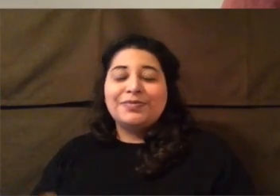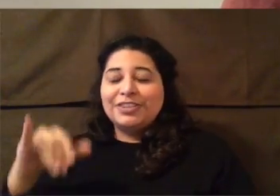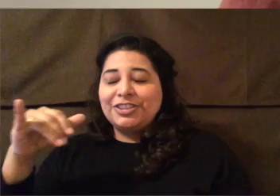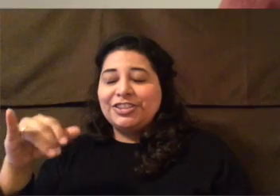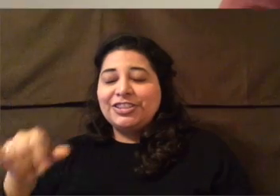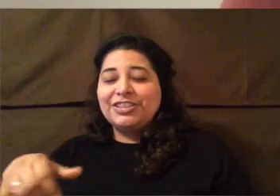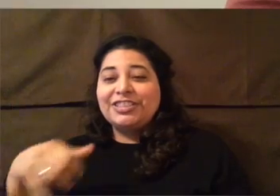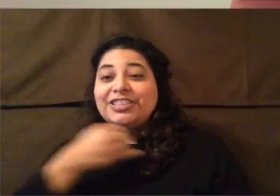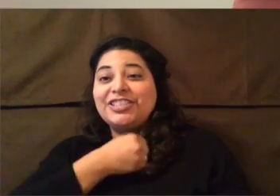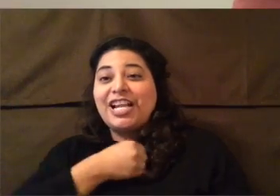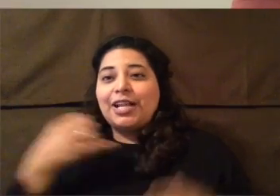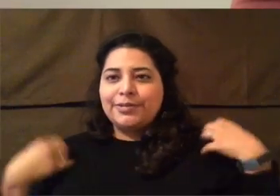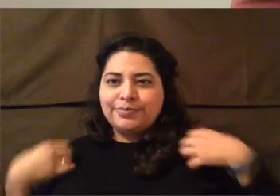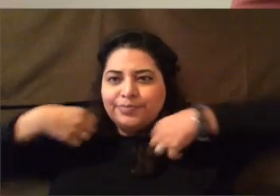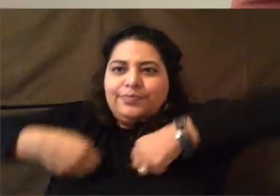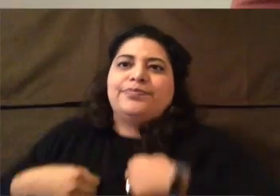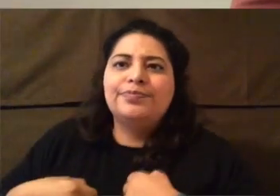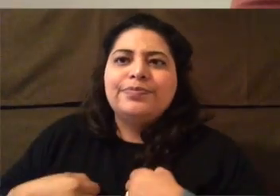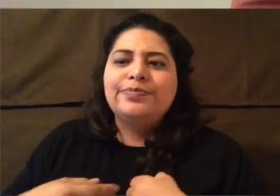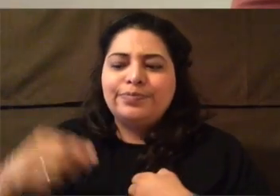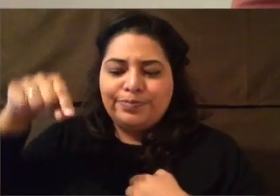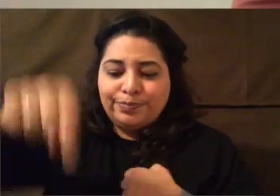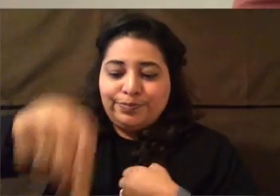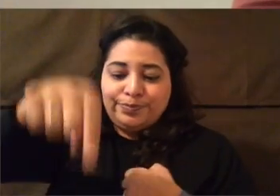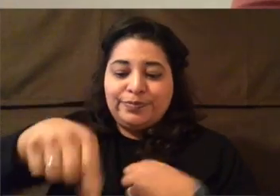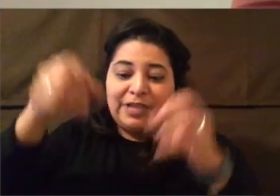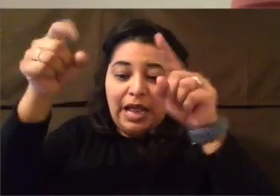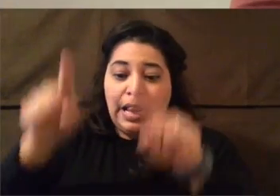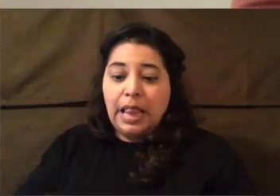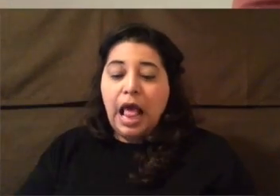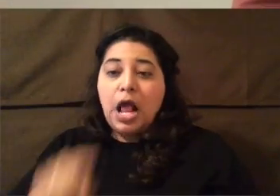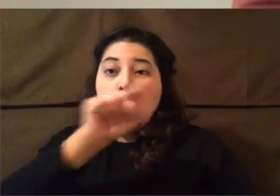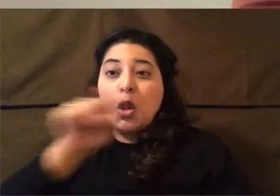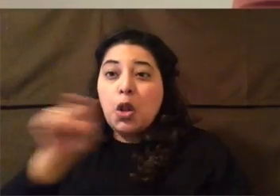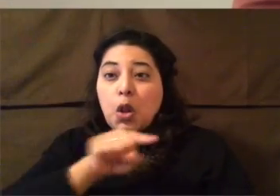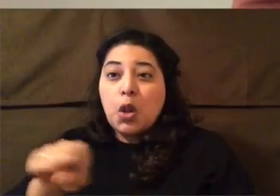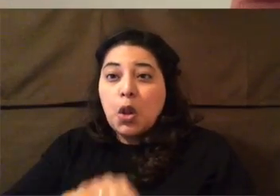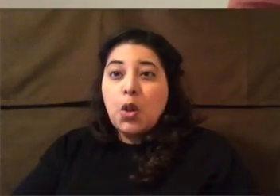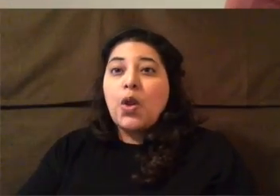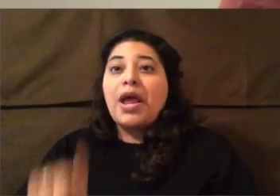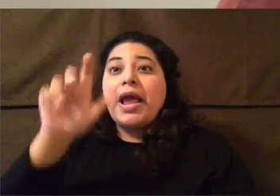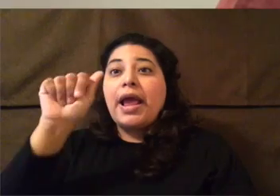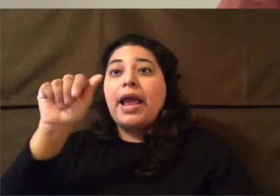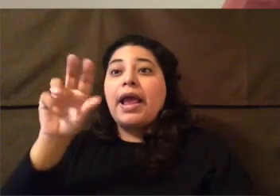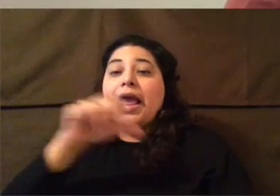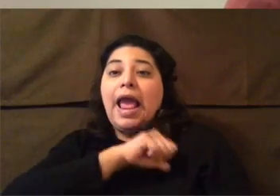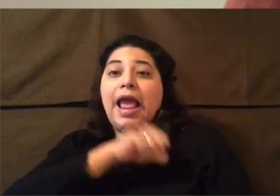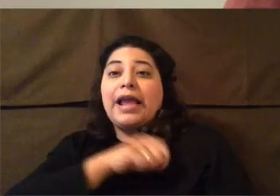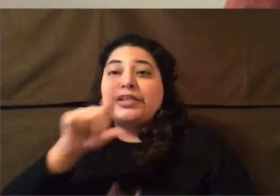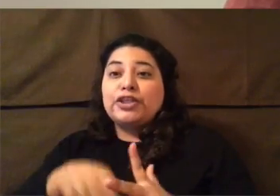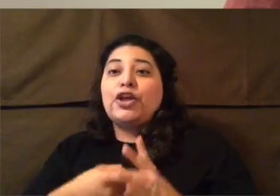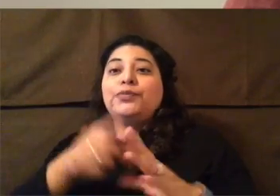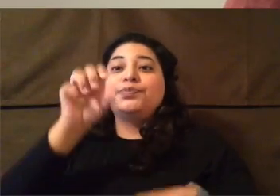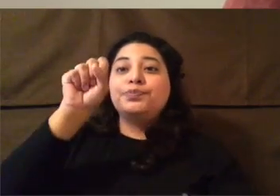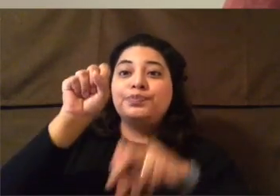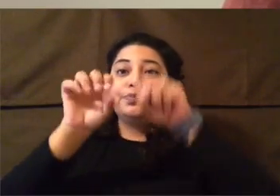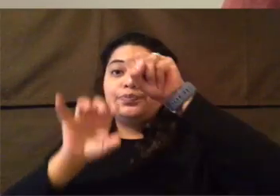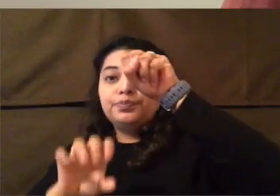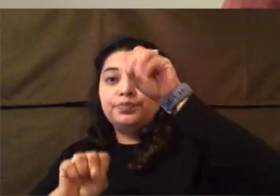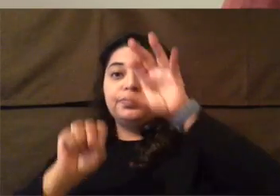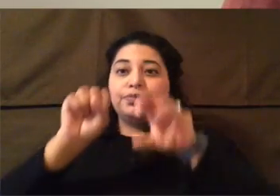Annie. Jack slung his backpack over his shoulder. He pointed at the ladder. Annie started down. Jack